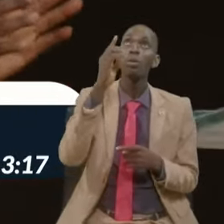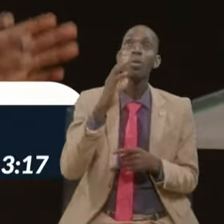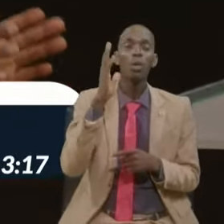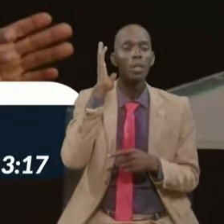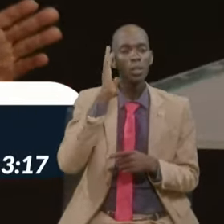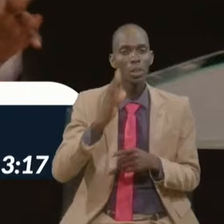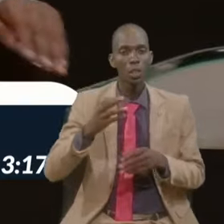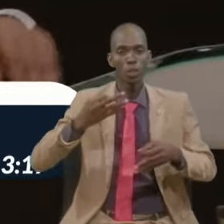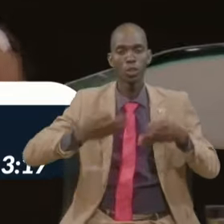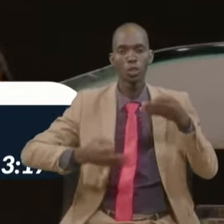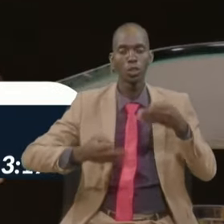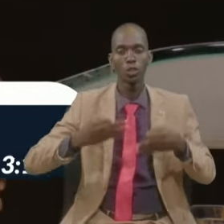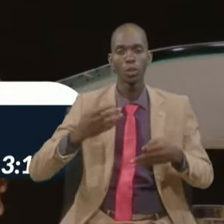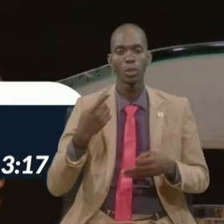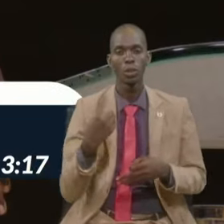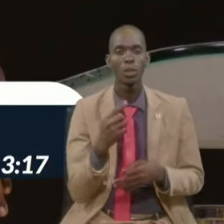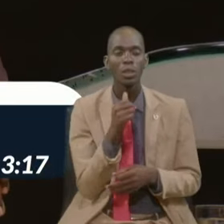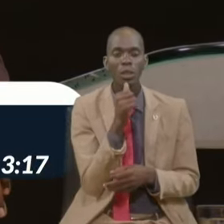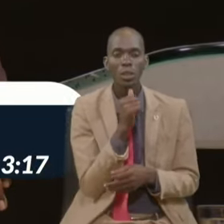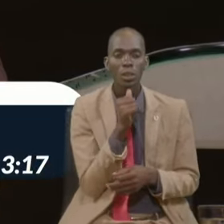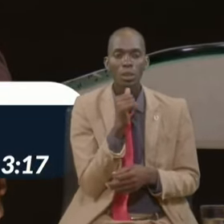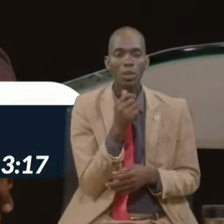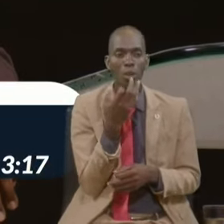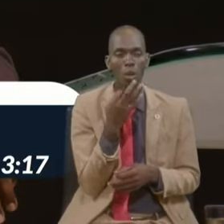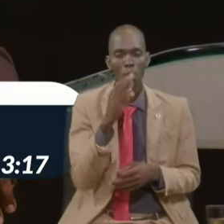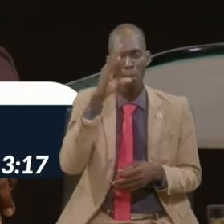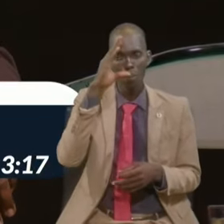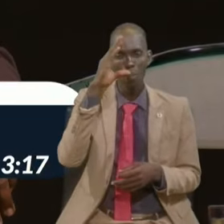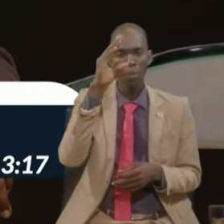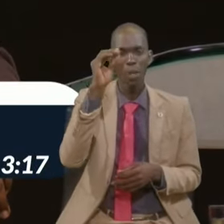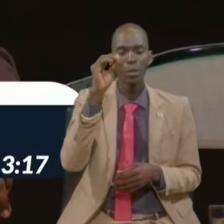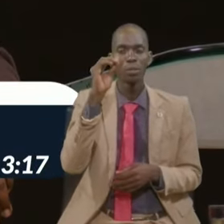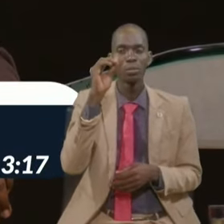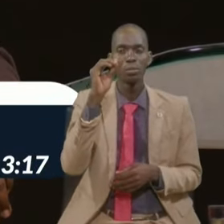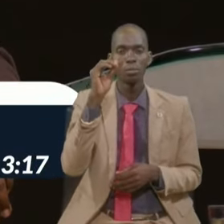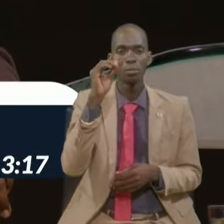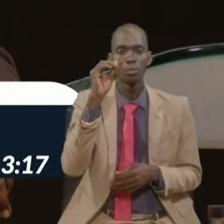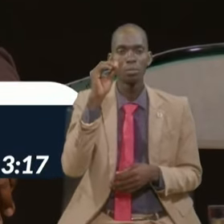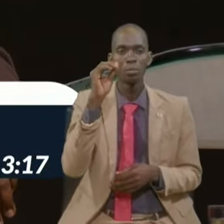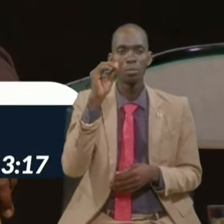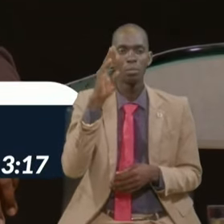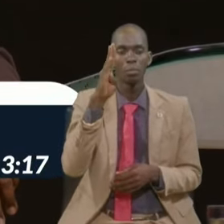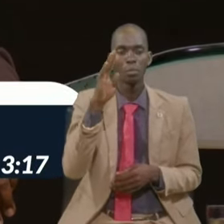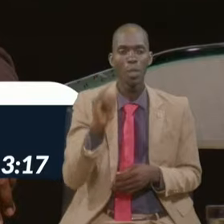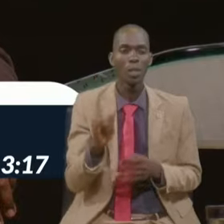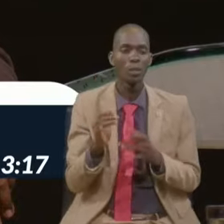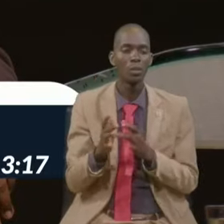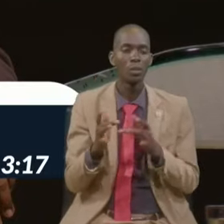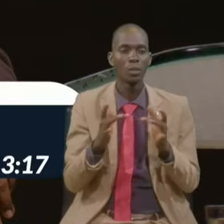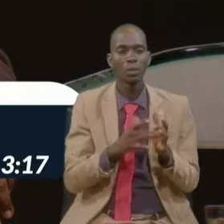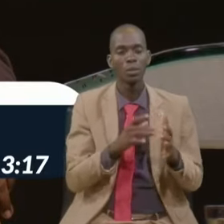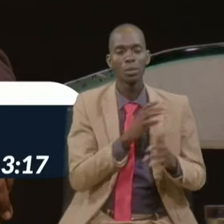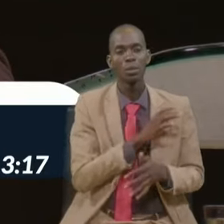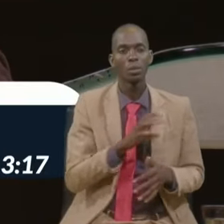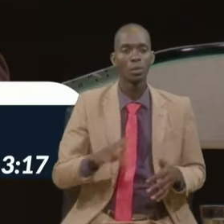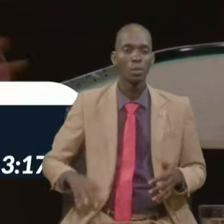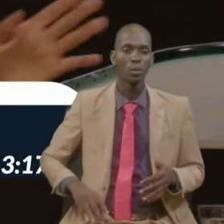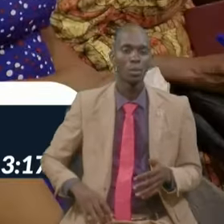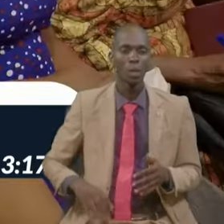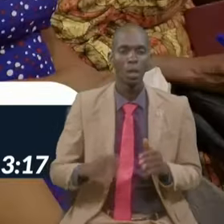shall judge the secrets of men by Jesus